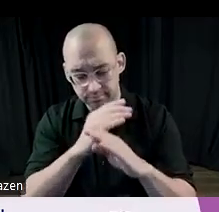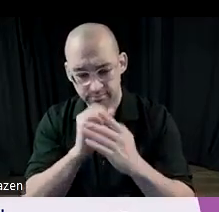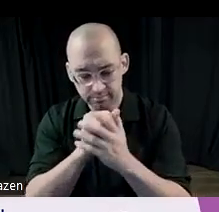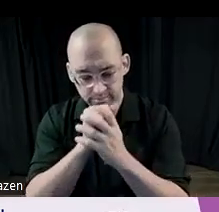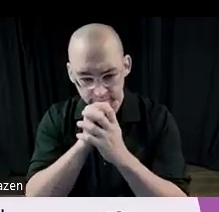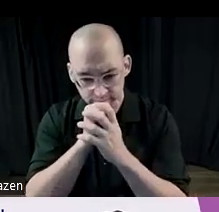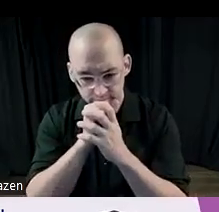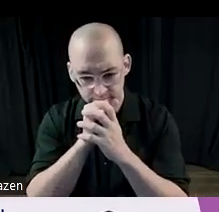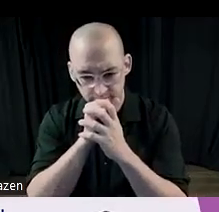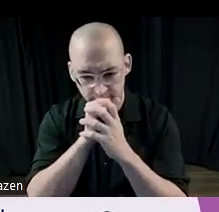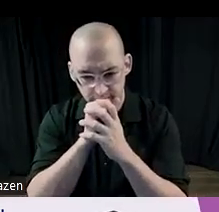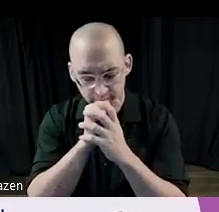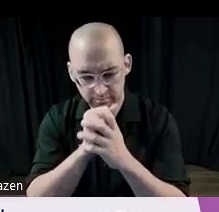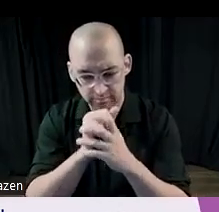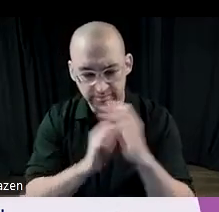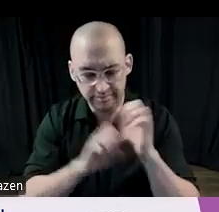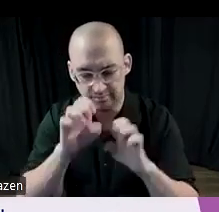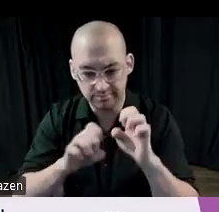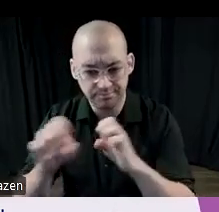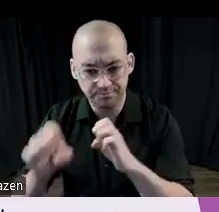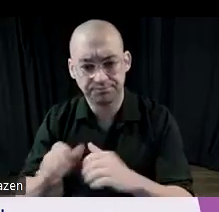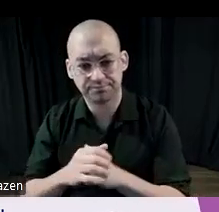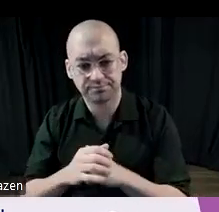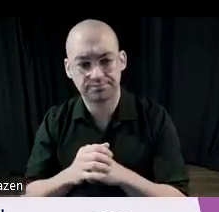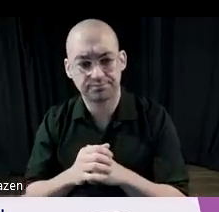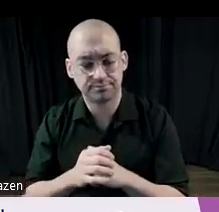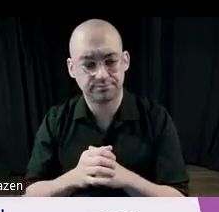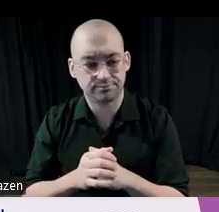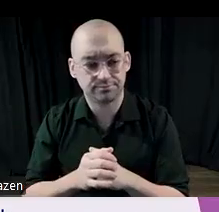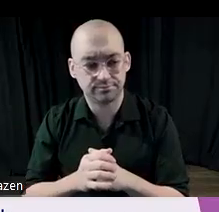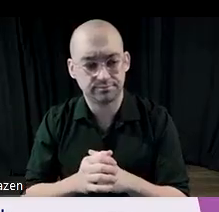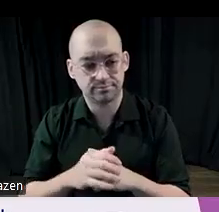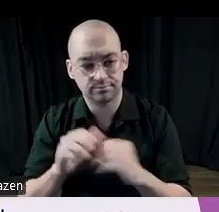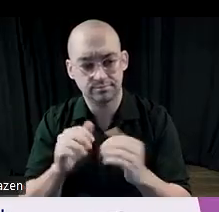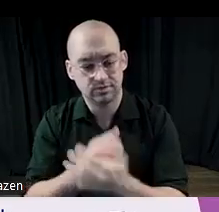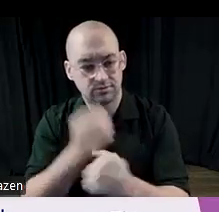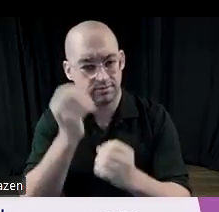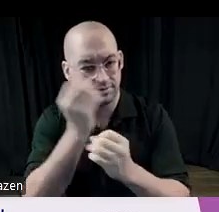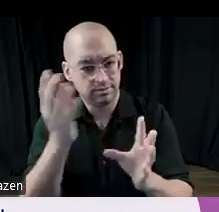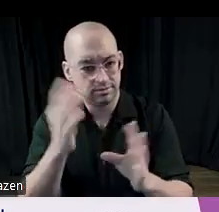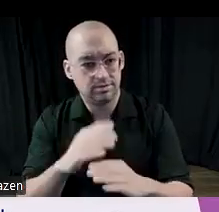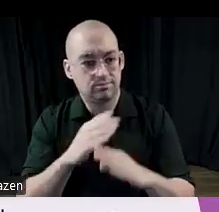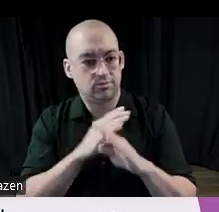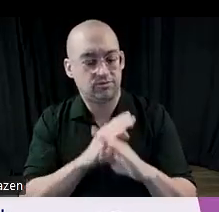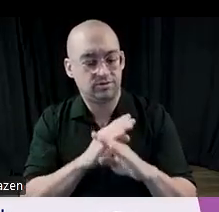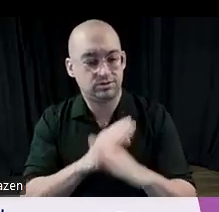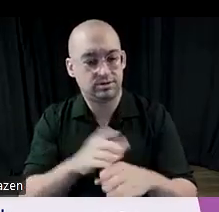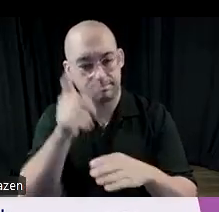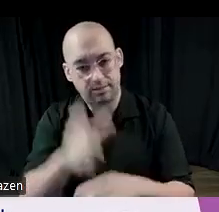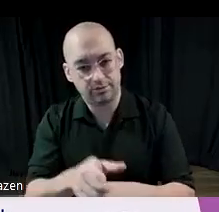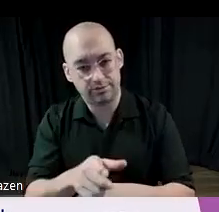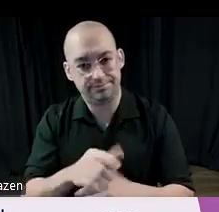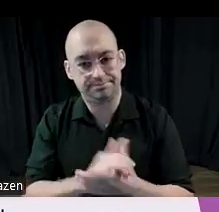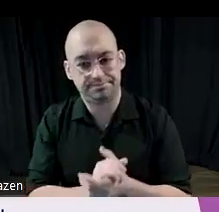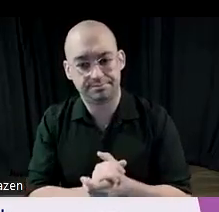caregiving, as well as research and evaluation. So I will start with updates in our prevention pillar. As you can see,